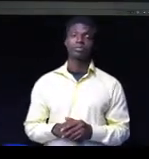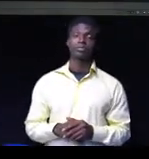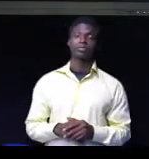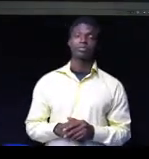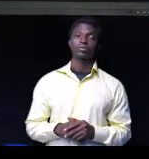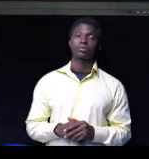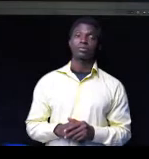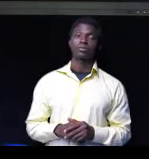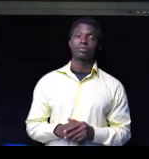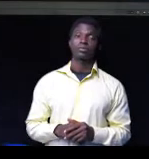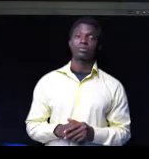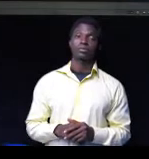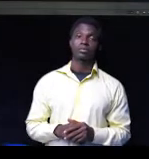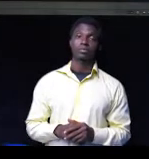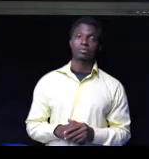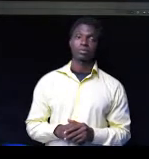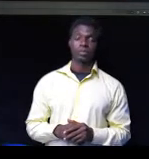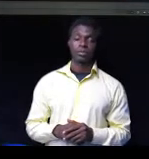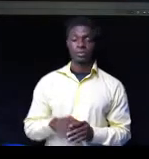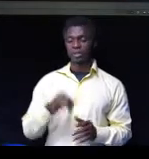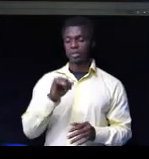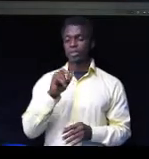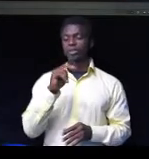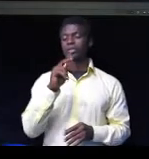safety in judo are as follows. 1,